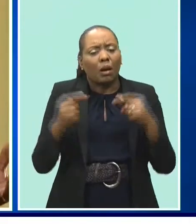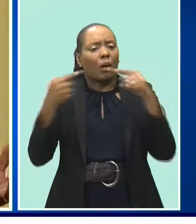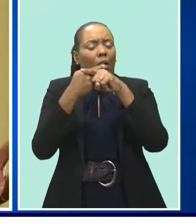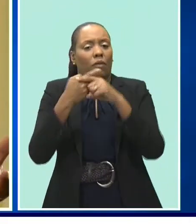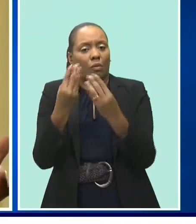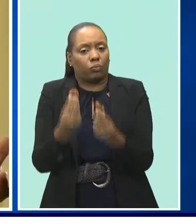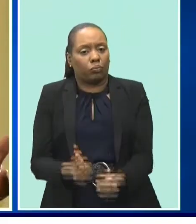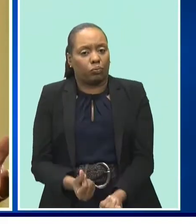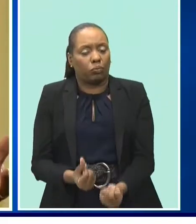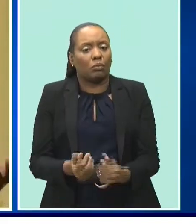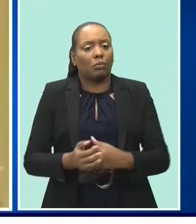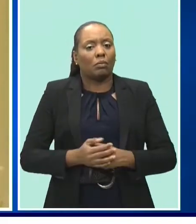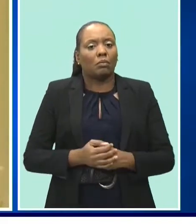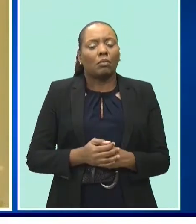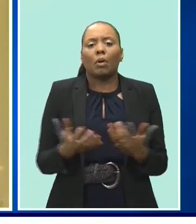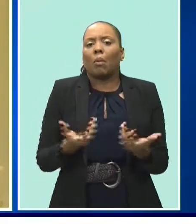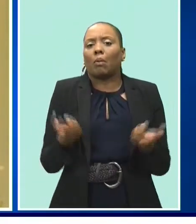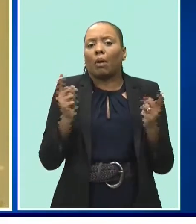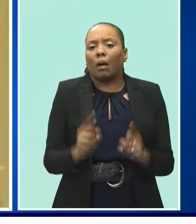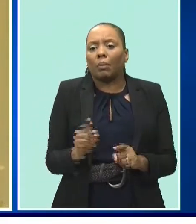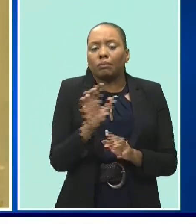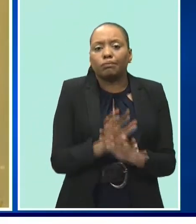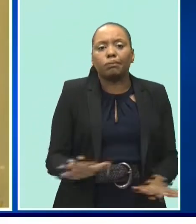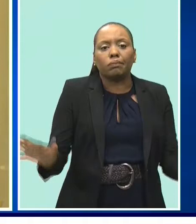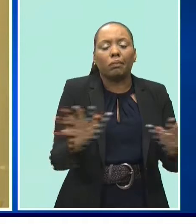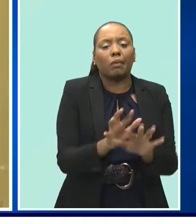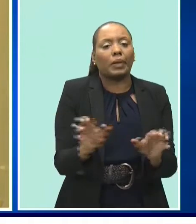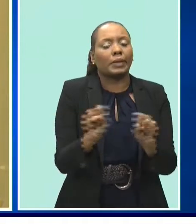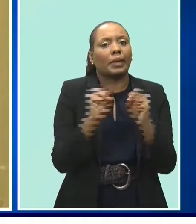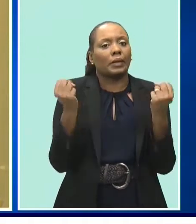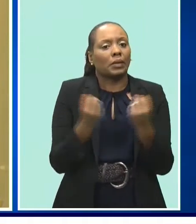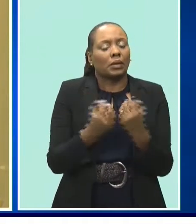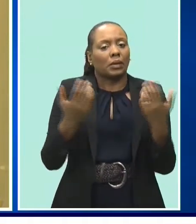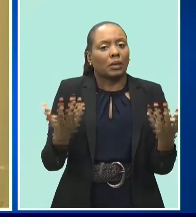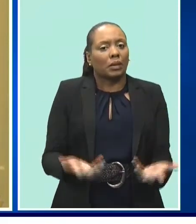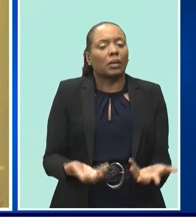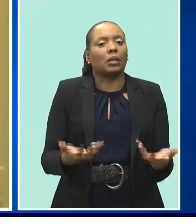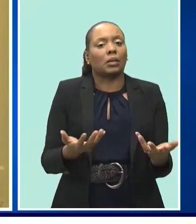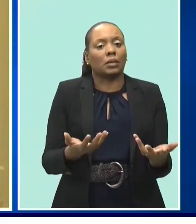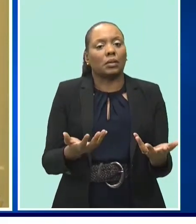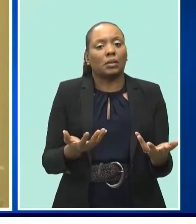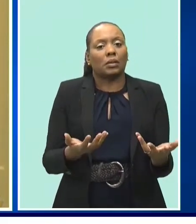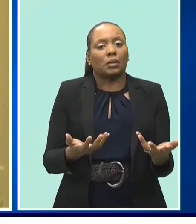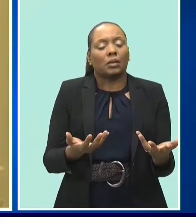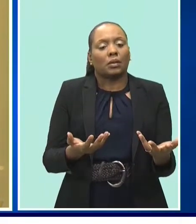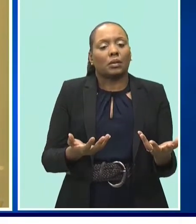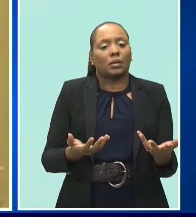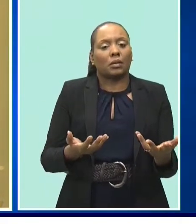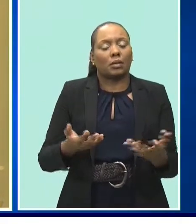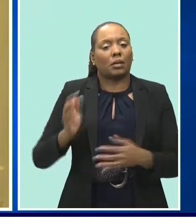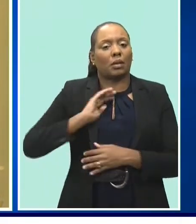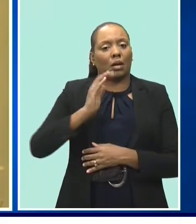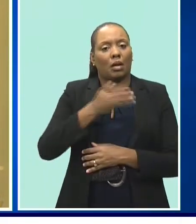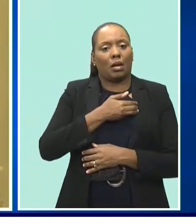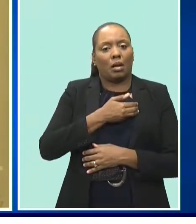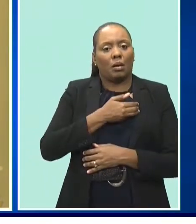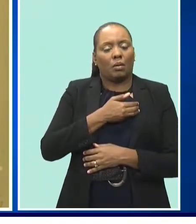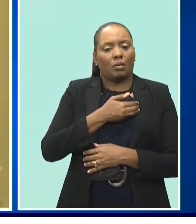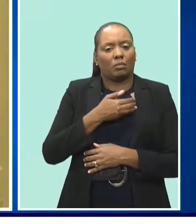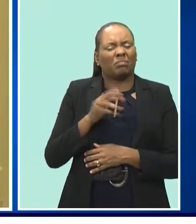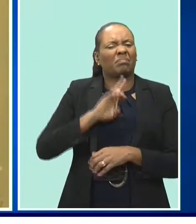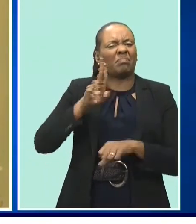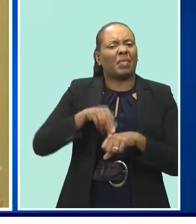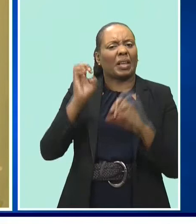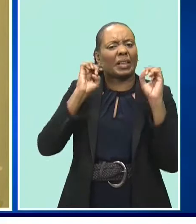know what is going on in wider society. These are, and again, our traditional educational system